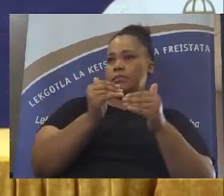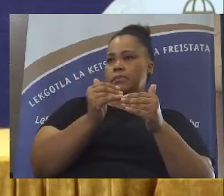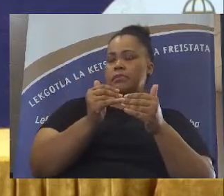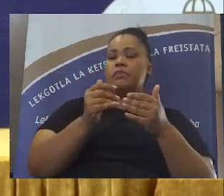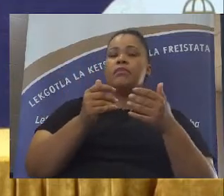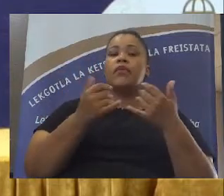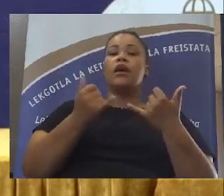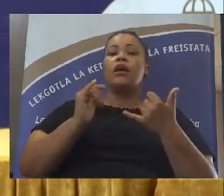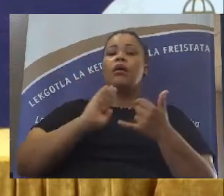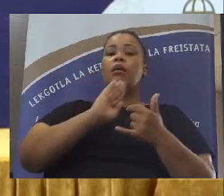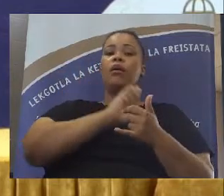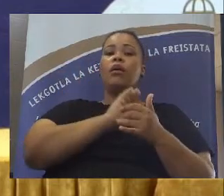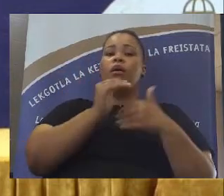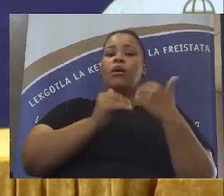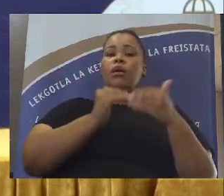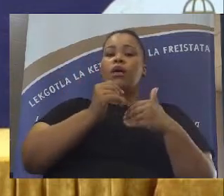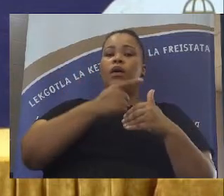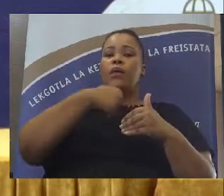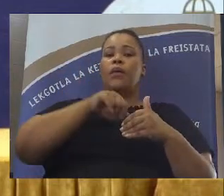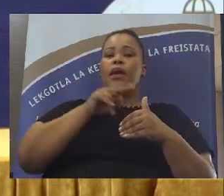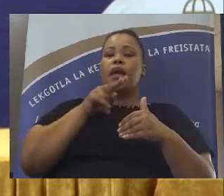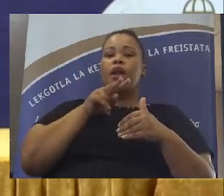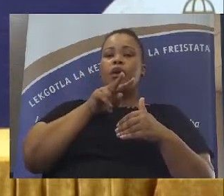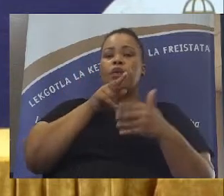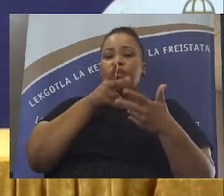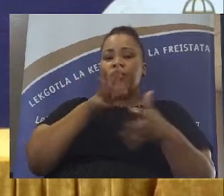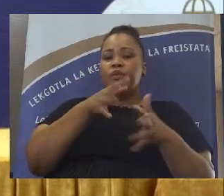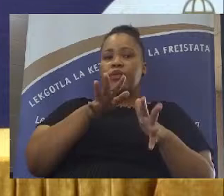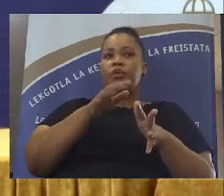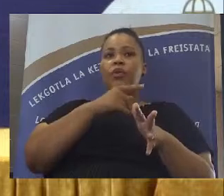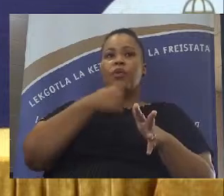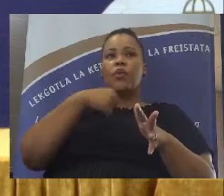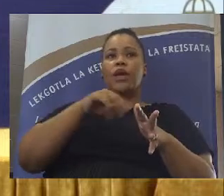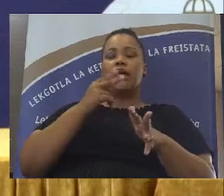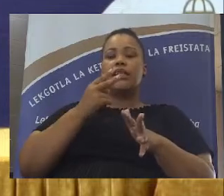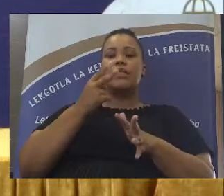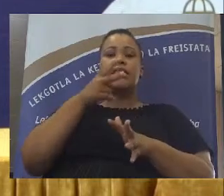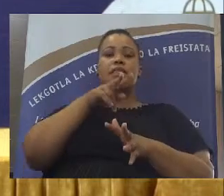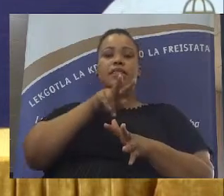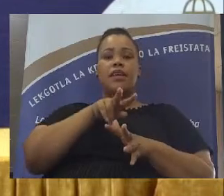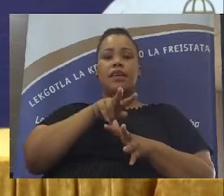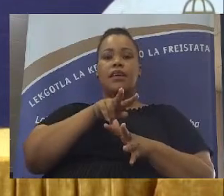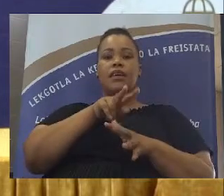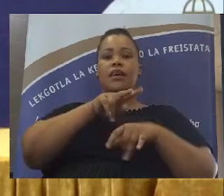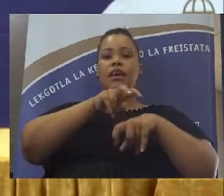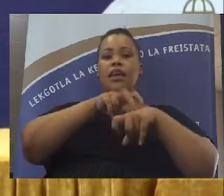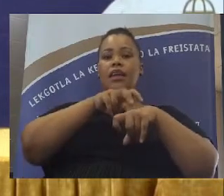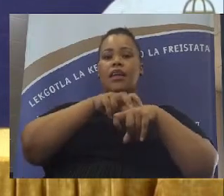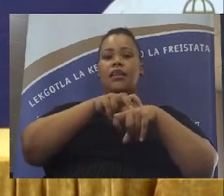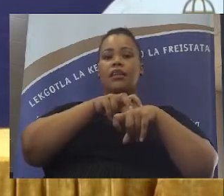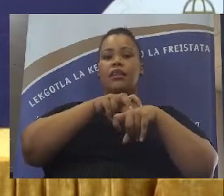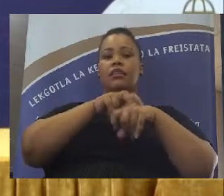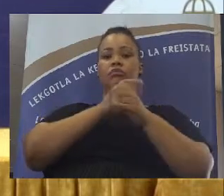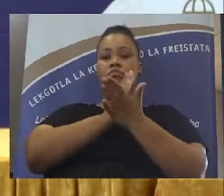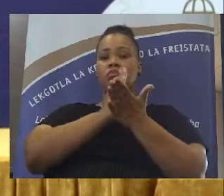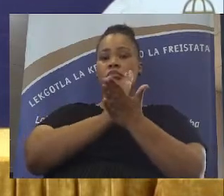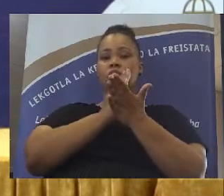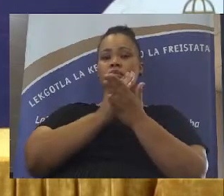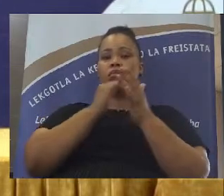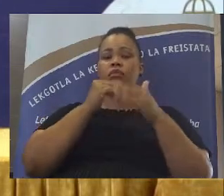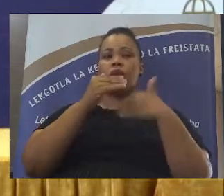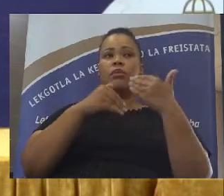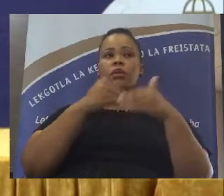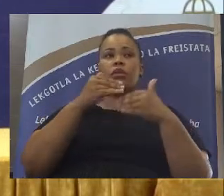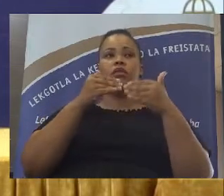board processes and how the current boards are established. And we've realized that there's a need to make sure that that process